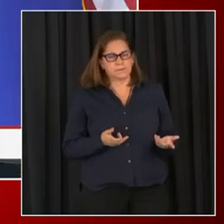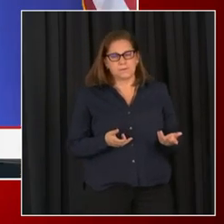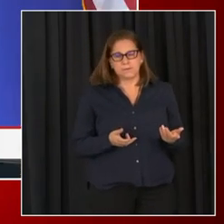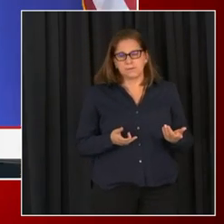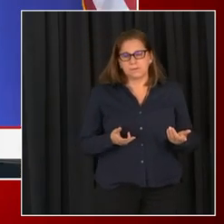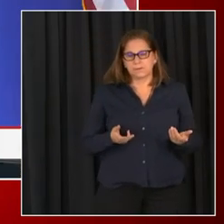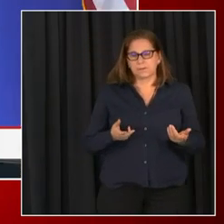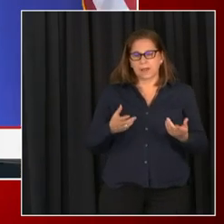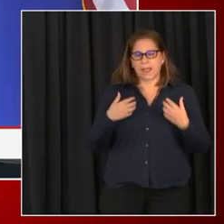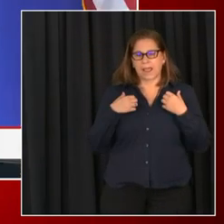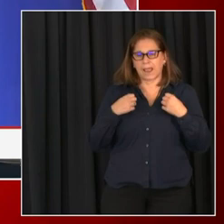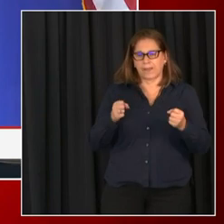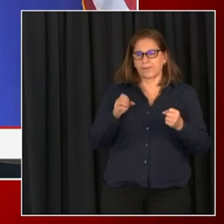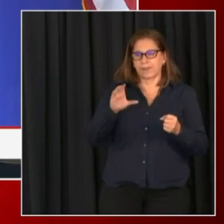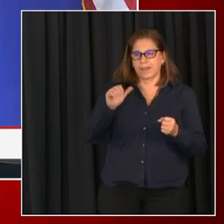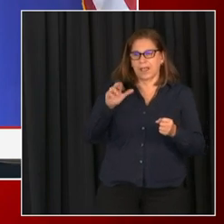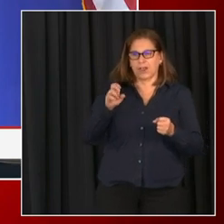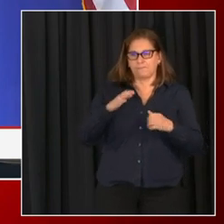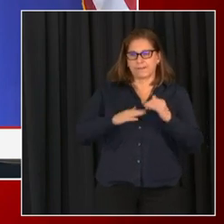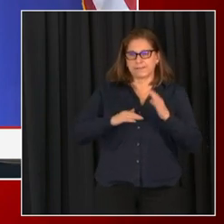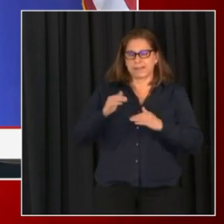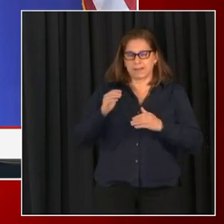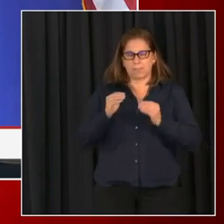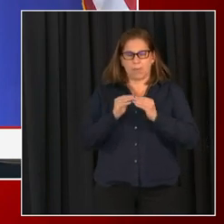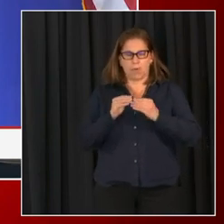that we see. That's under workplace. Yes. Okay.